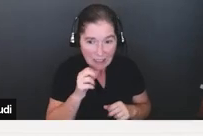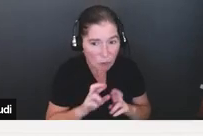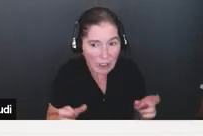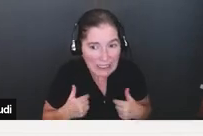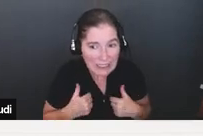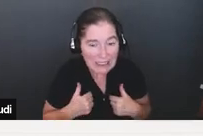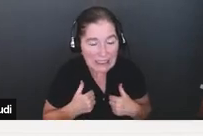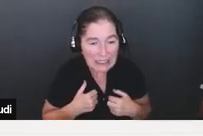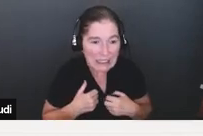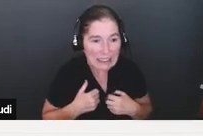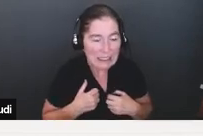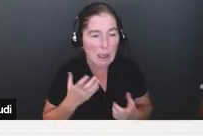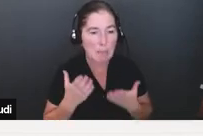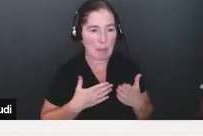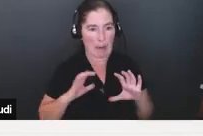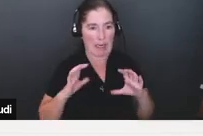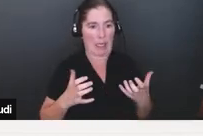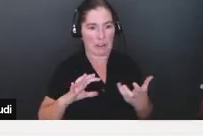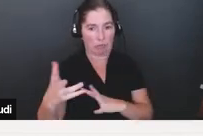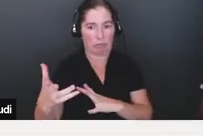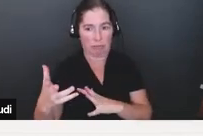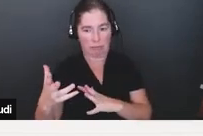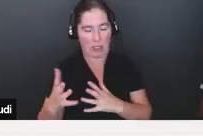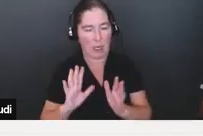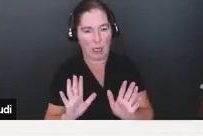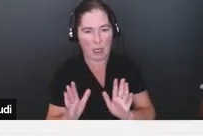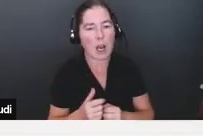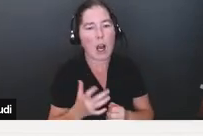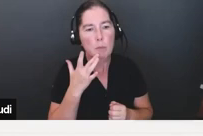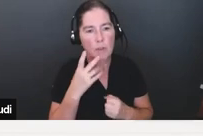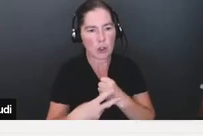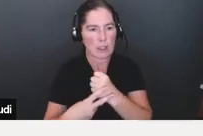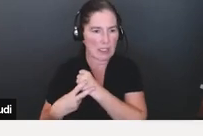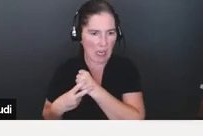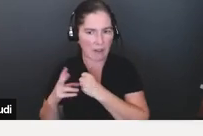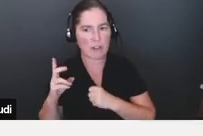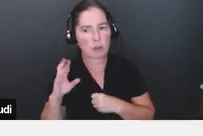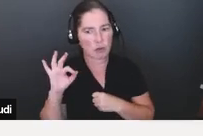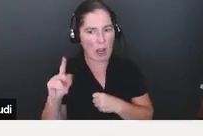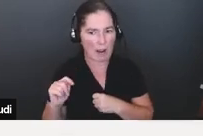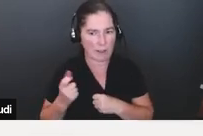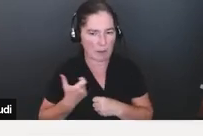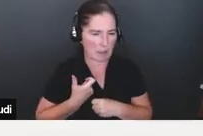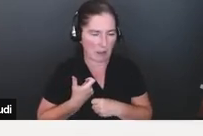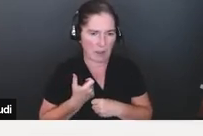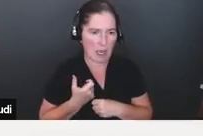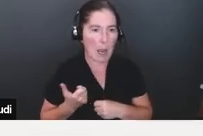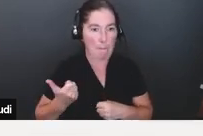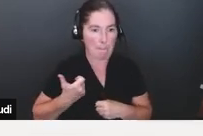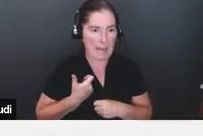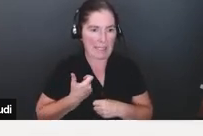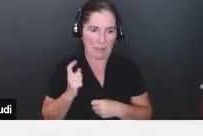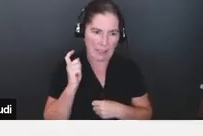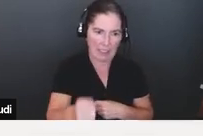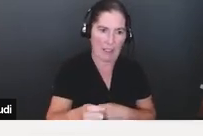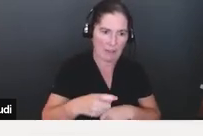10:05 because something interrupted my class today? So I really like to save them as drafts. It's a personal choice, and then assign them